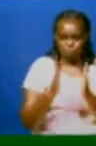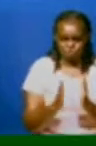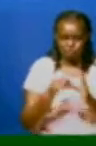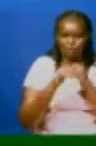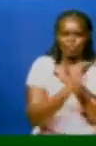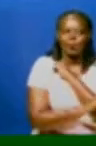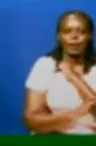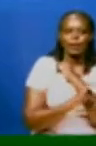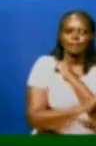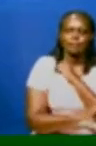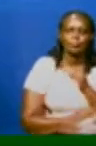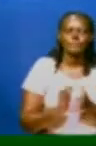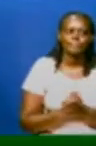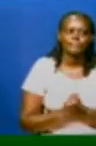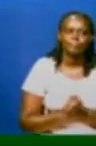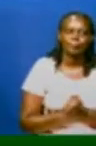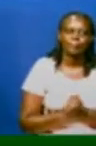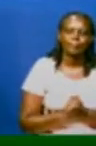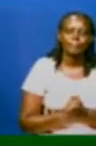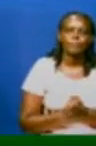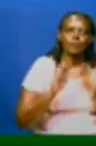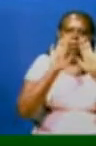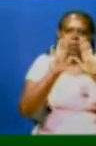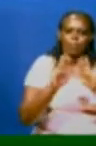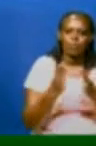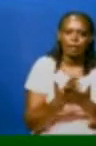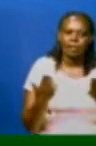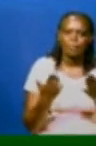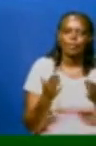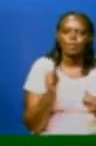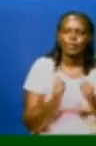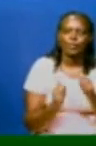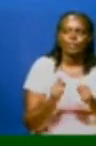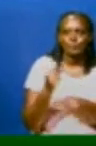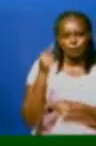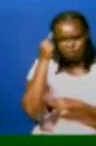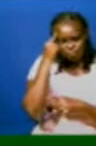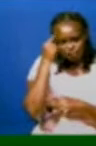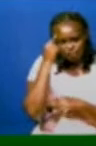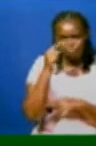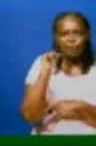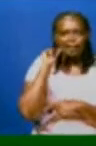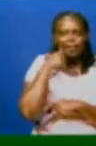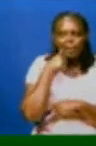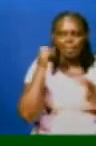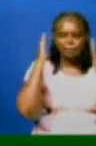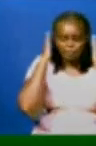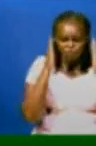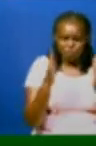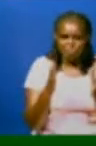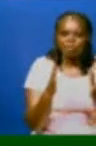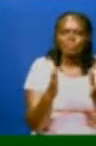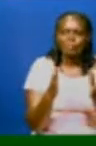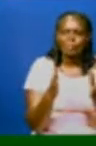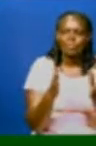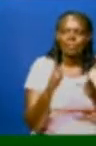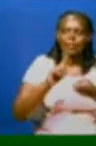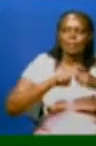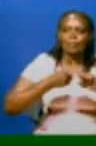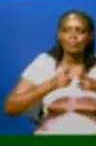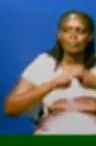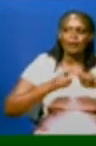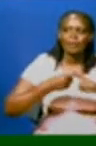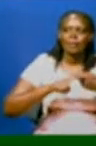country. Another important element which I thought could be nice to focus on standardization,